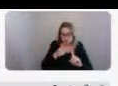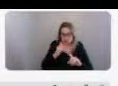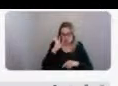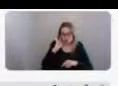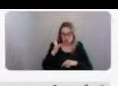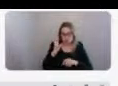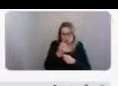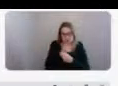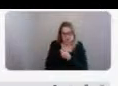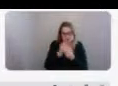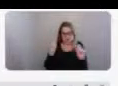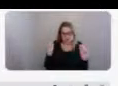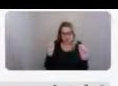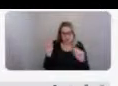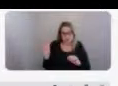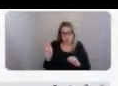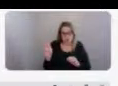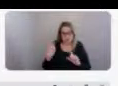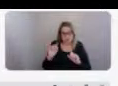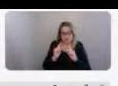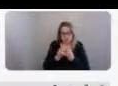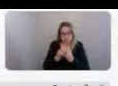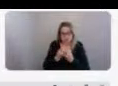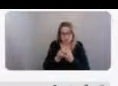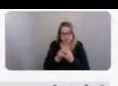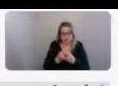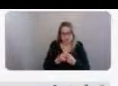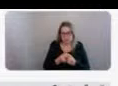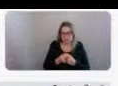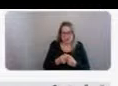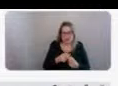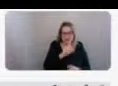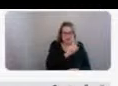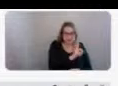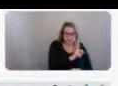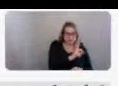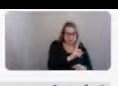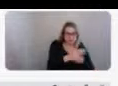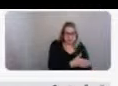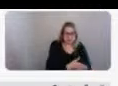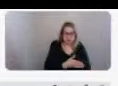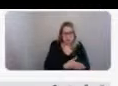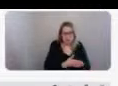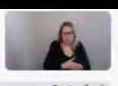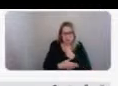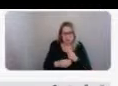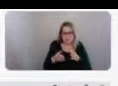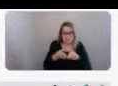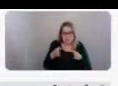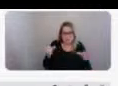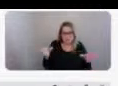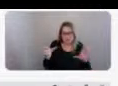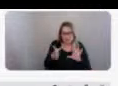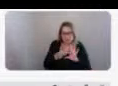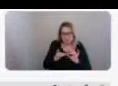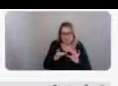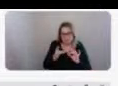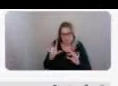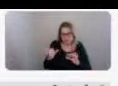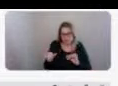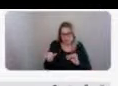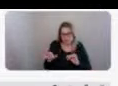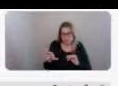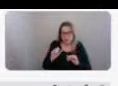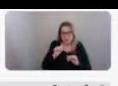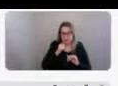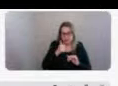safe republican district in a predominantly democratic county it has been publicly stated that this was the